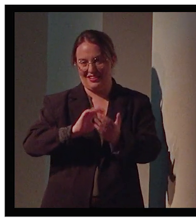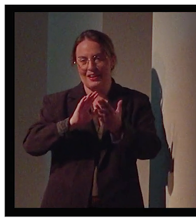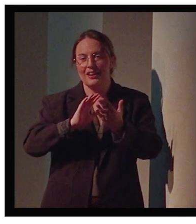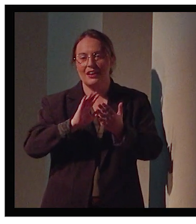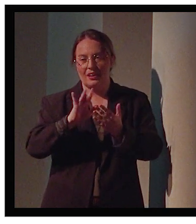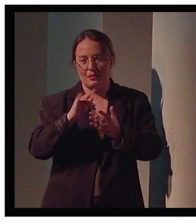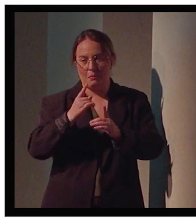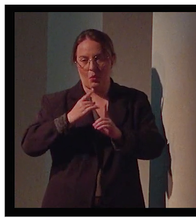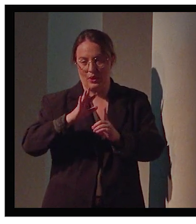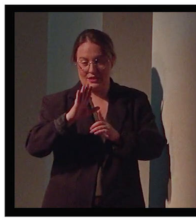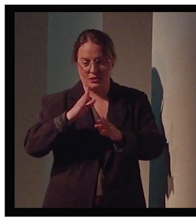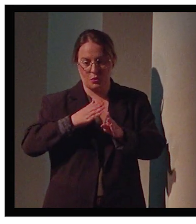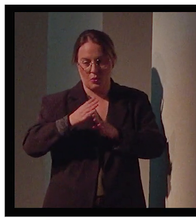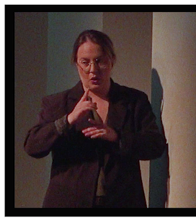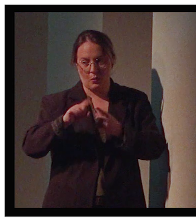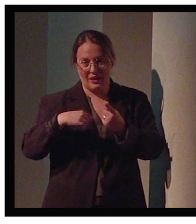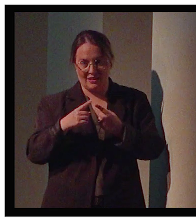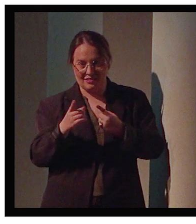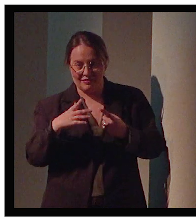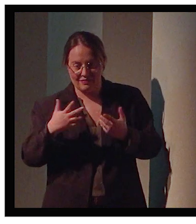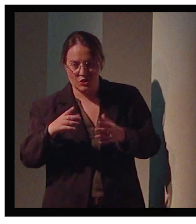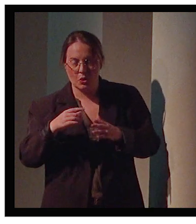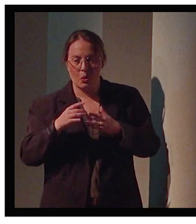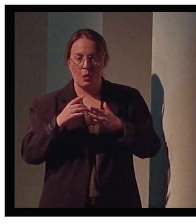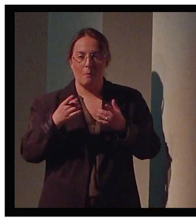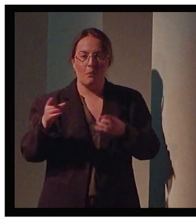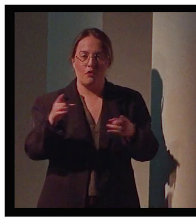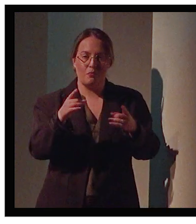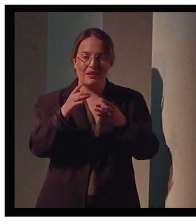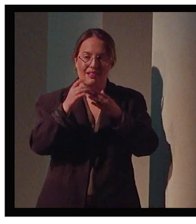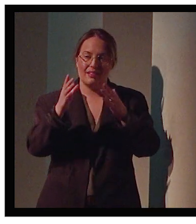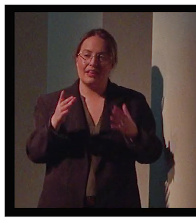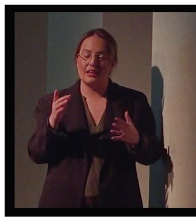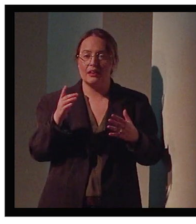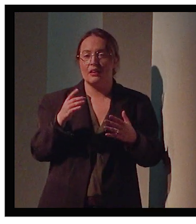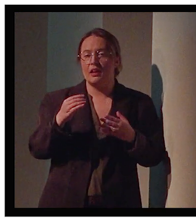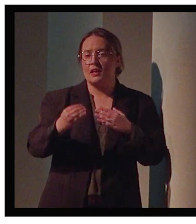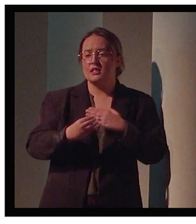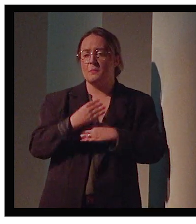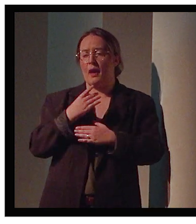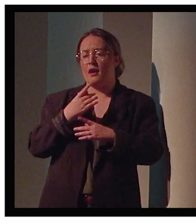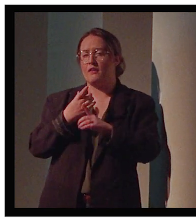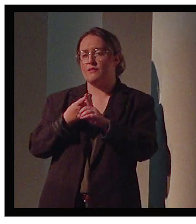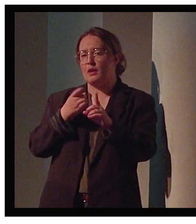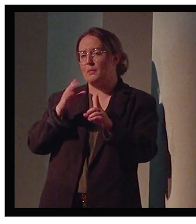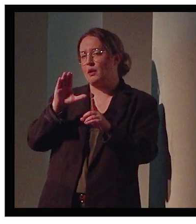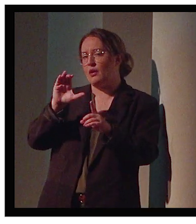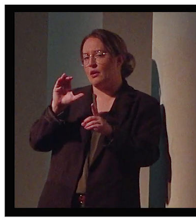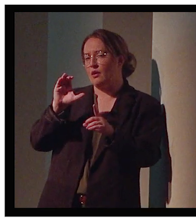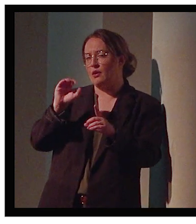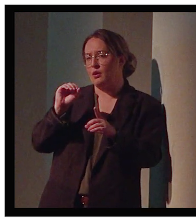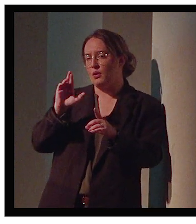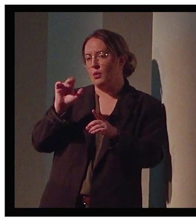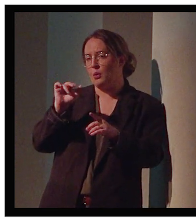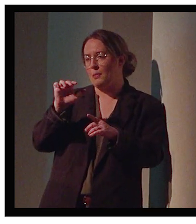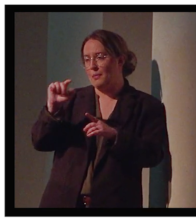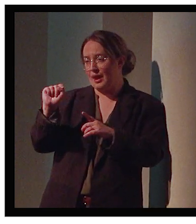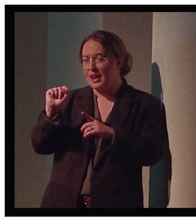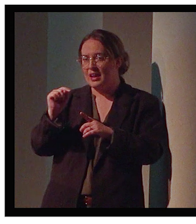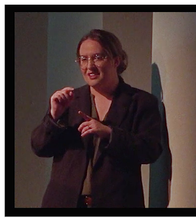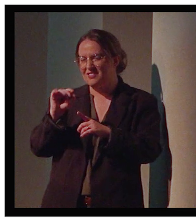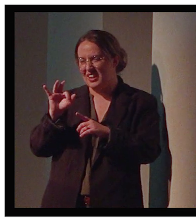movement's acknowledged leader. Inspired partly by Courbet's Marines of the 1860s, like The Wave, which we looked